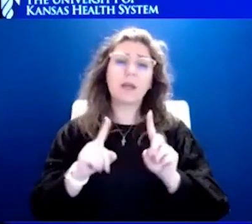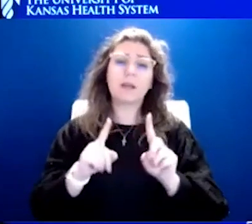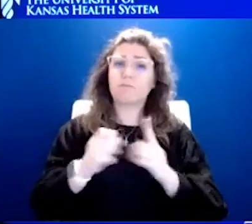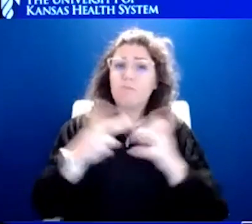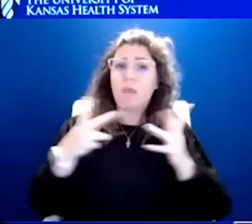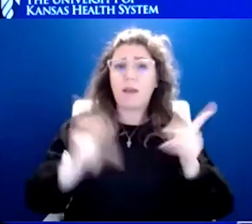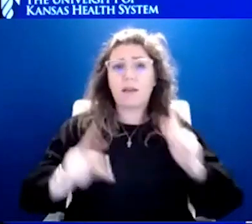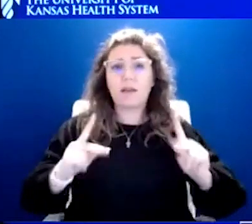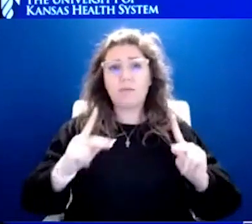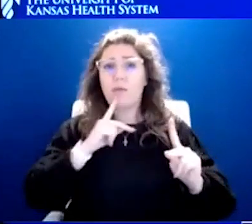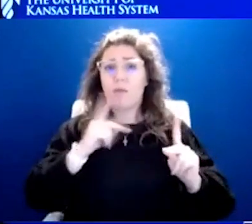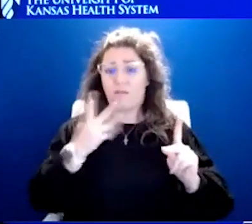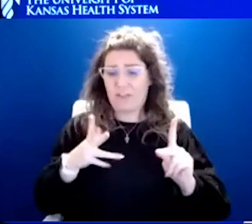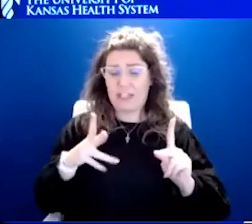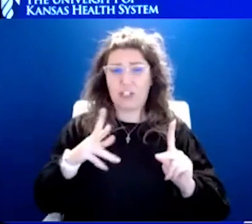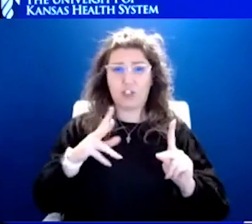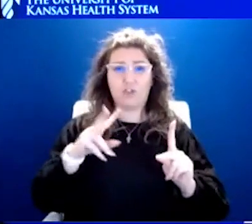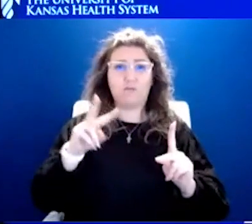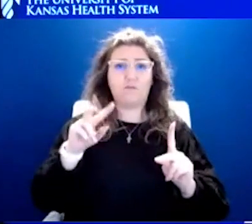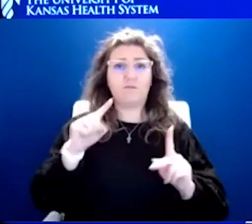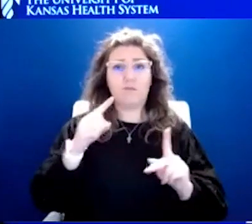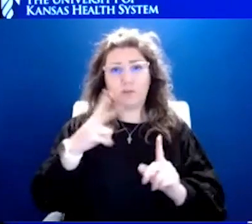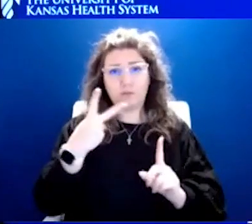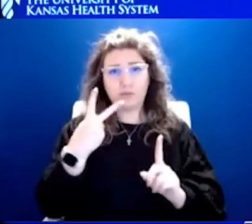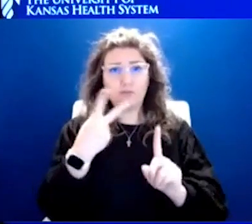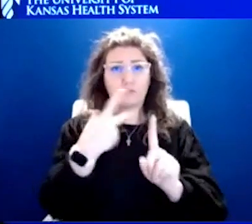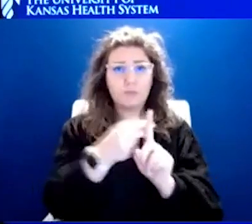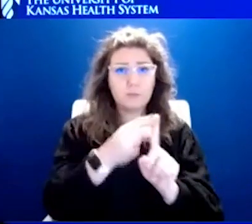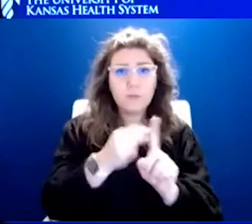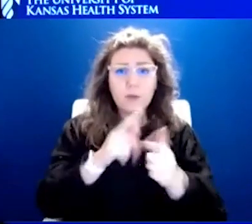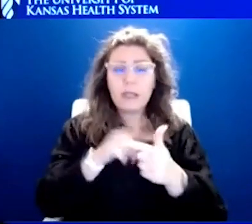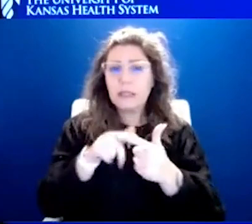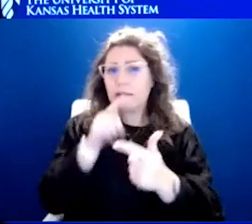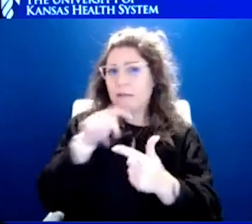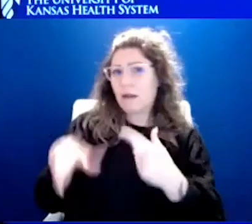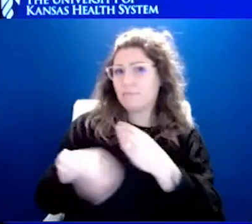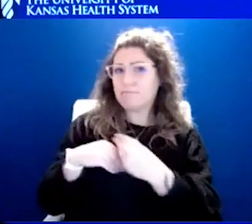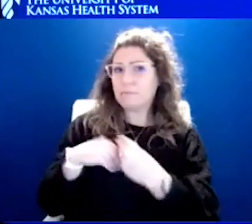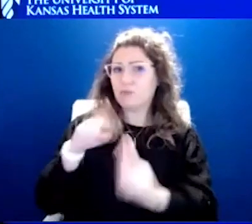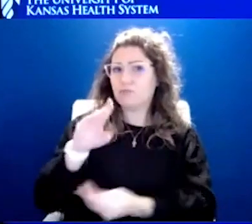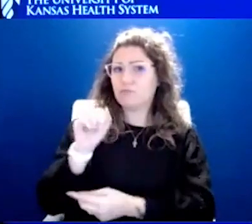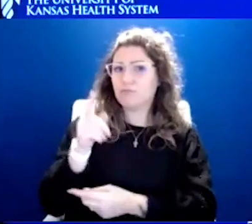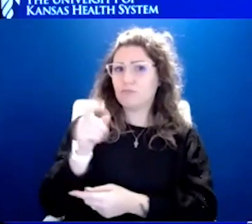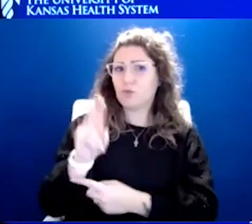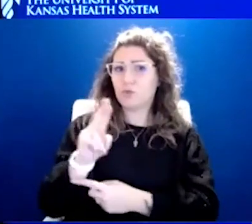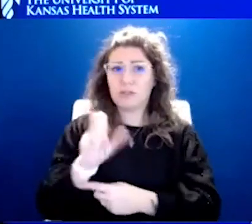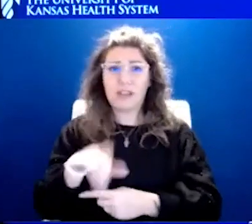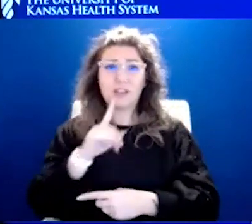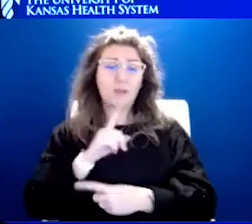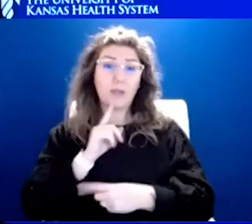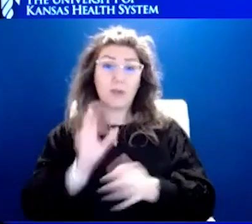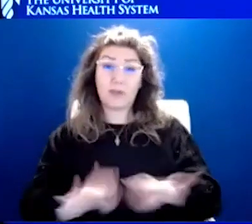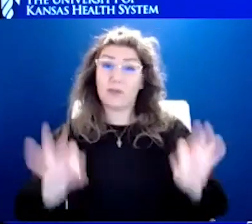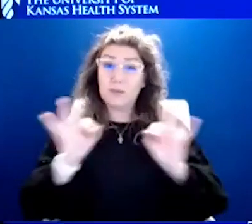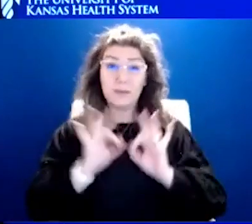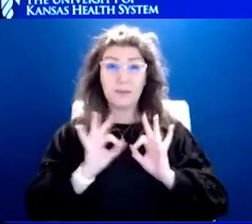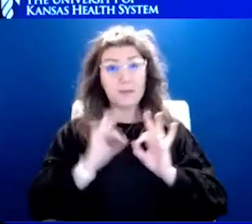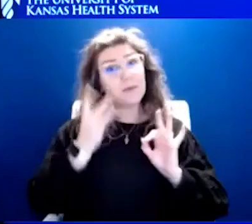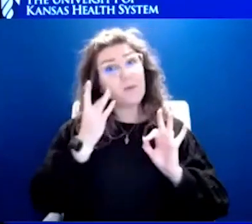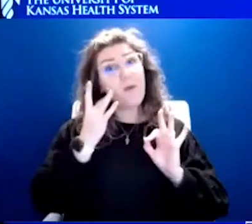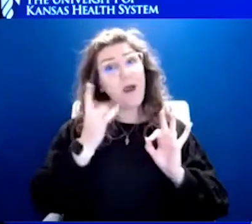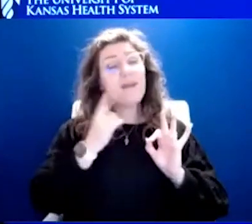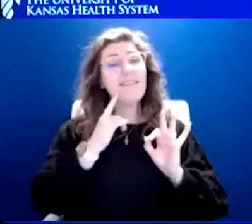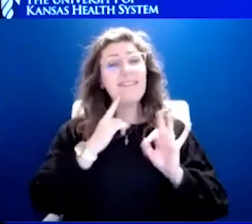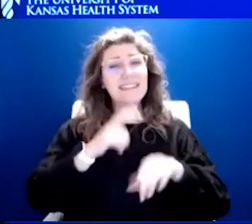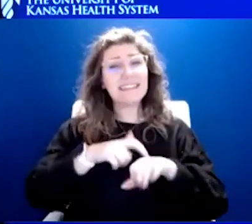two doses and haven't come back for that additional dose. And that additional dose really is key just because of the time point that you